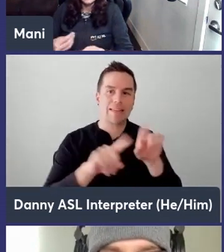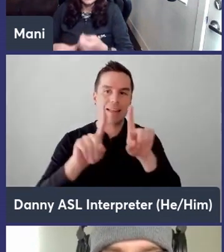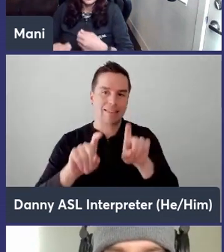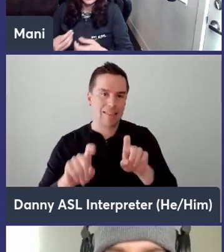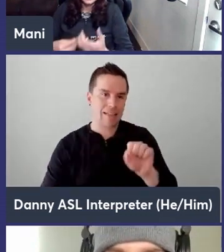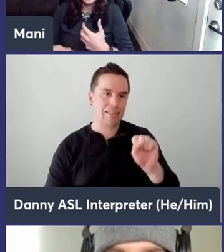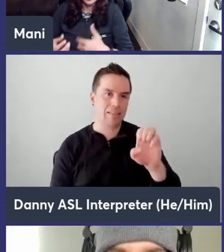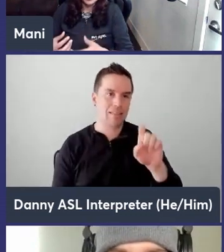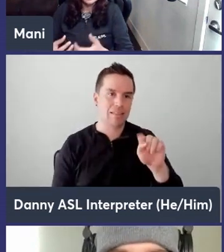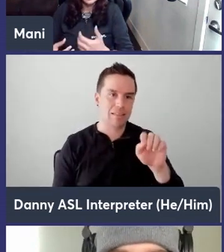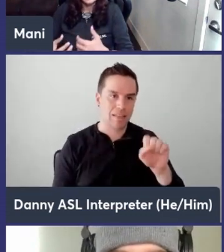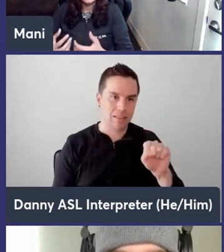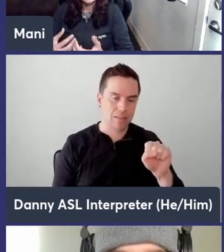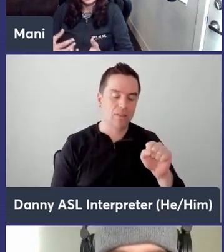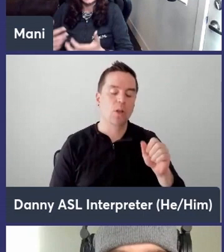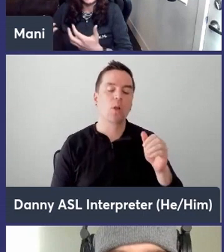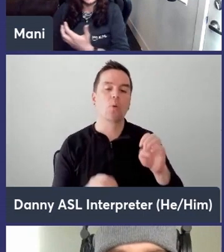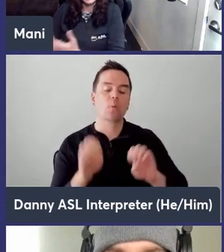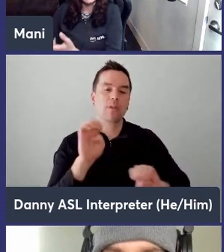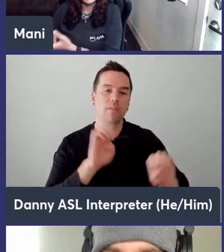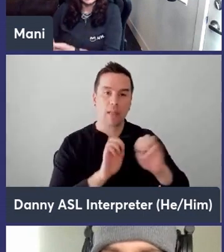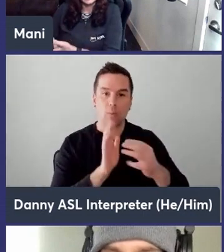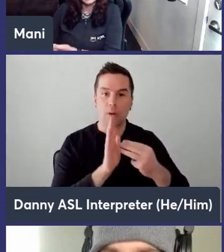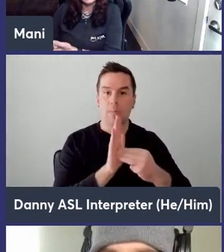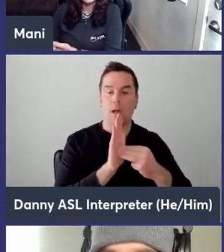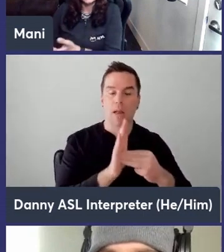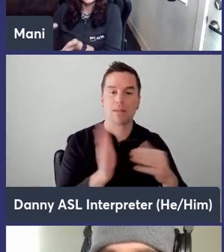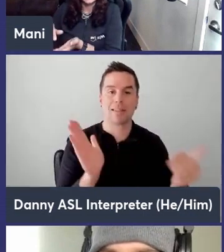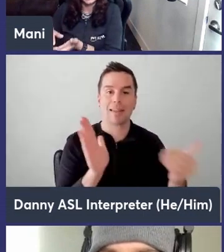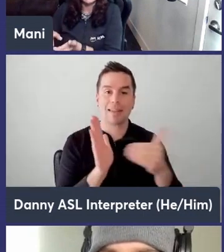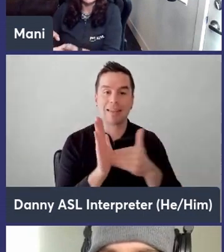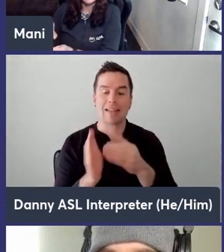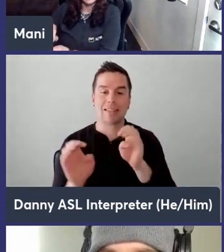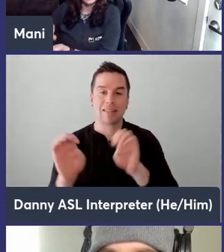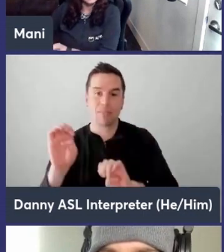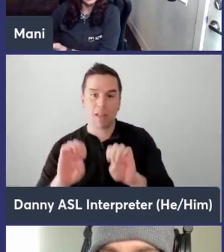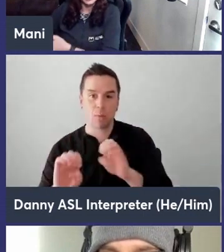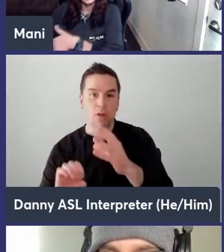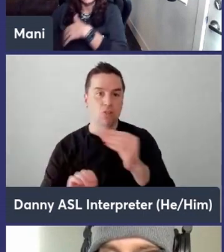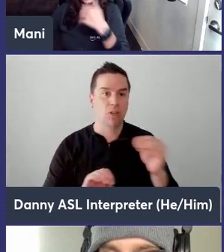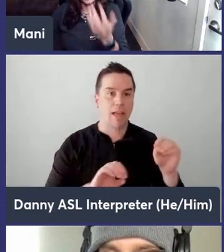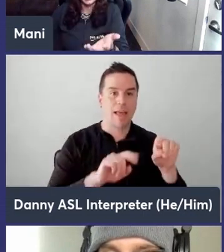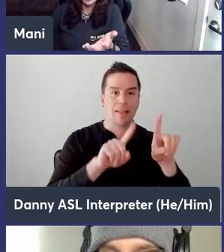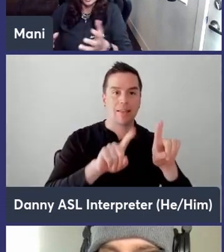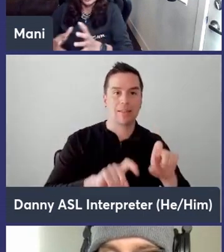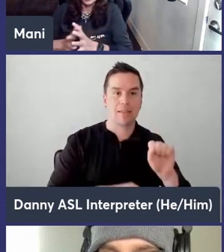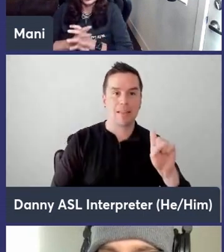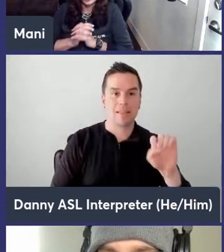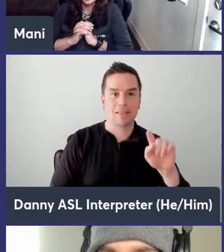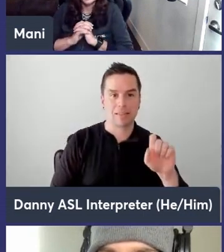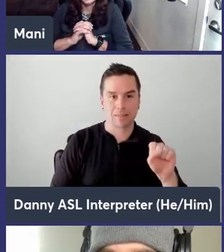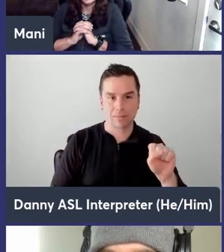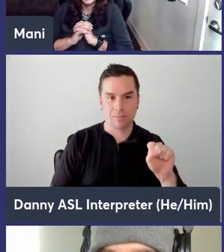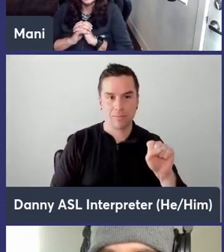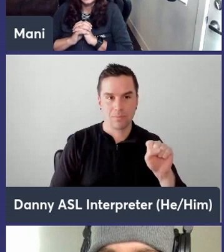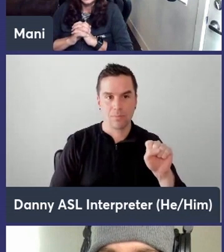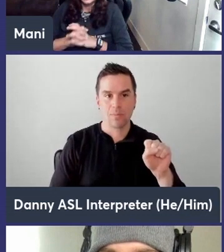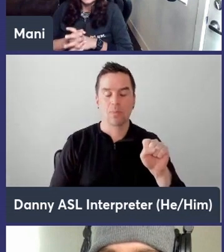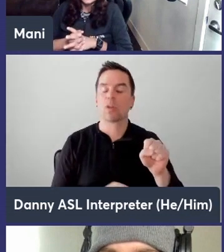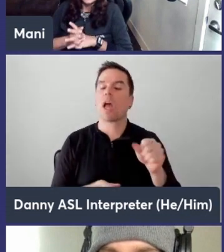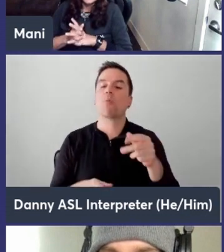started evaluating our models against the validation and the test sets, which we have kept on the side and not training a model on top of them,